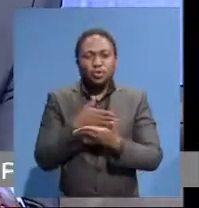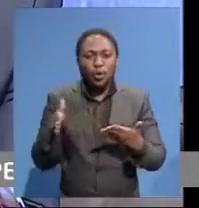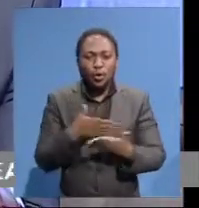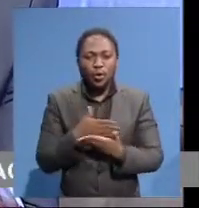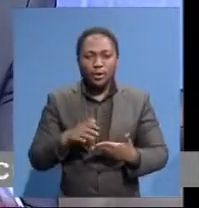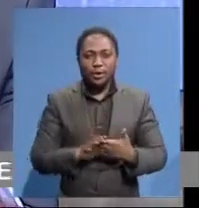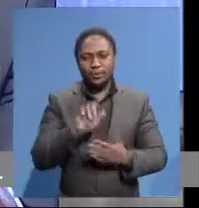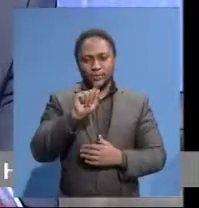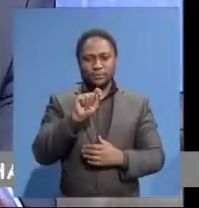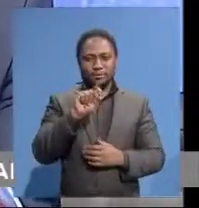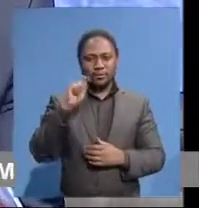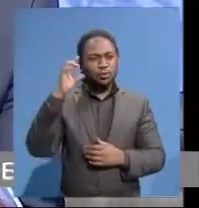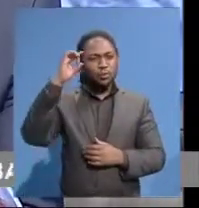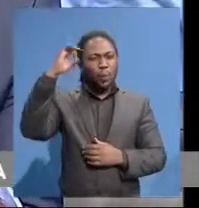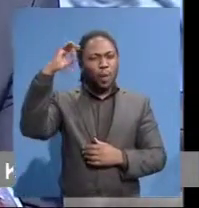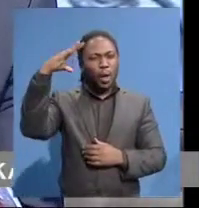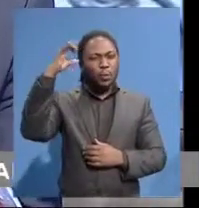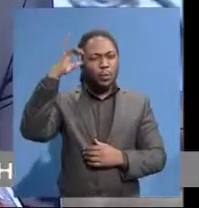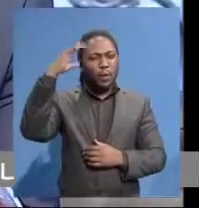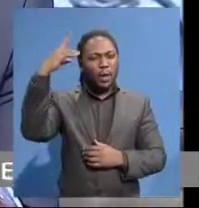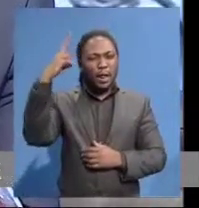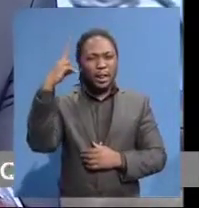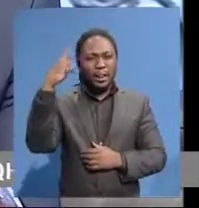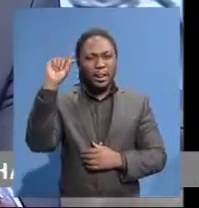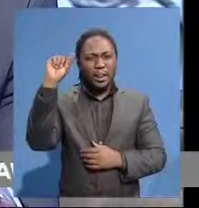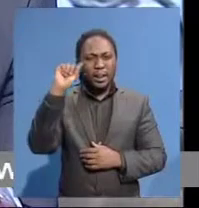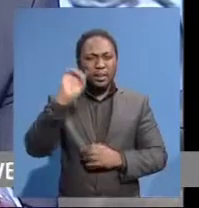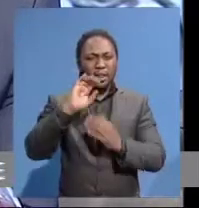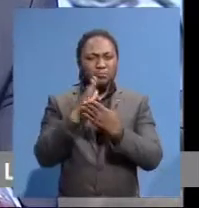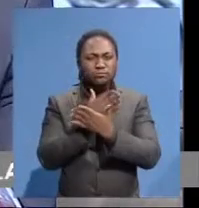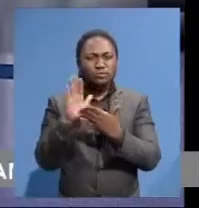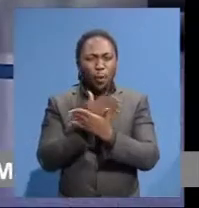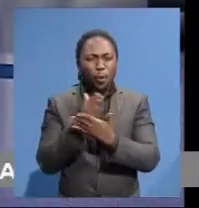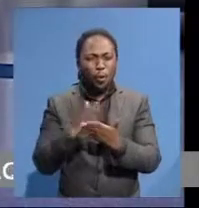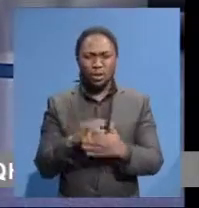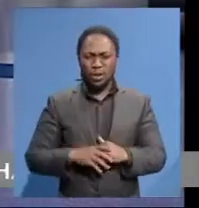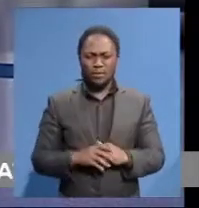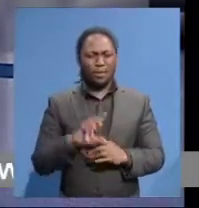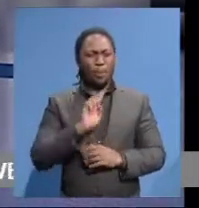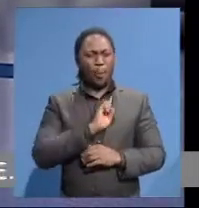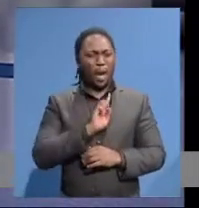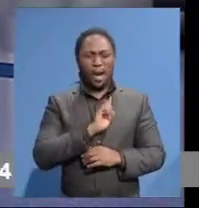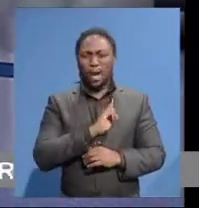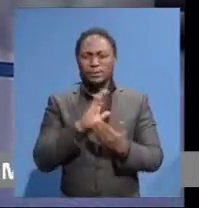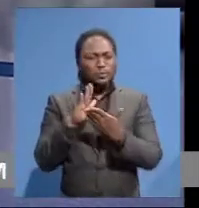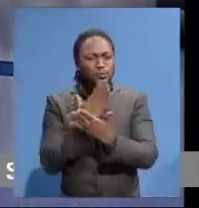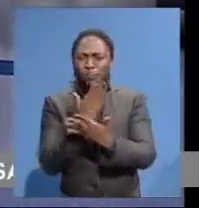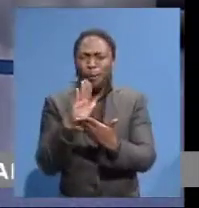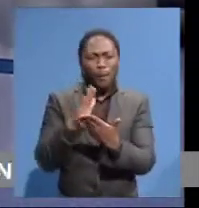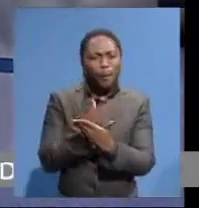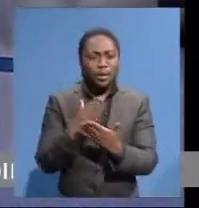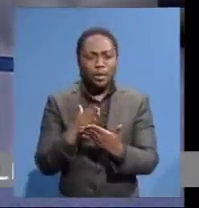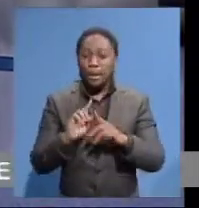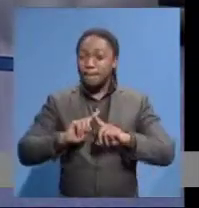Star. Every time he will sing this song and you keep wondering, why is he singing this song? But as you interpret